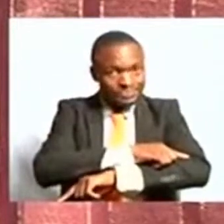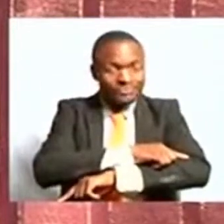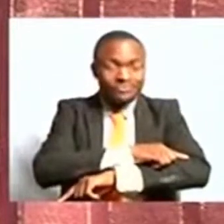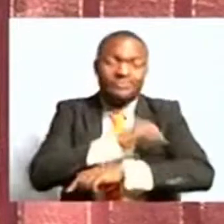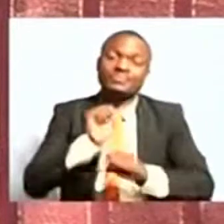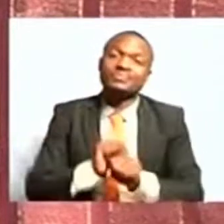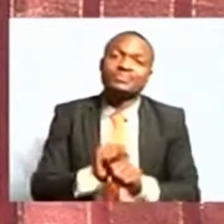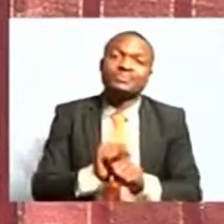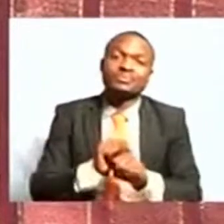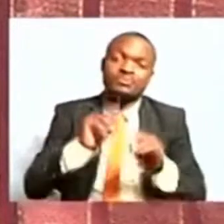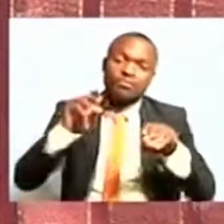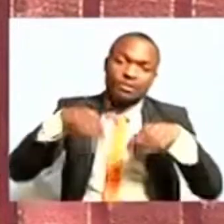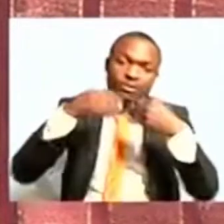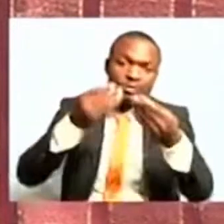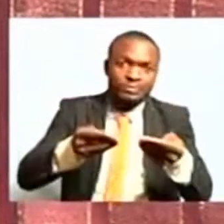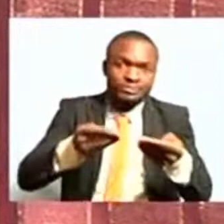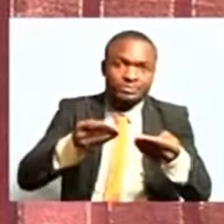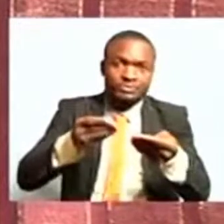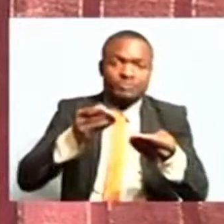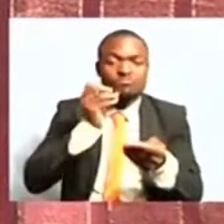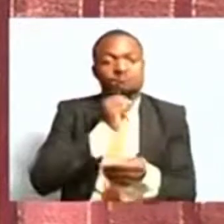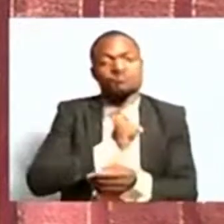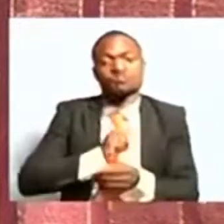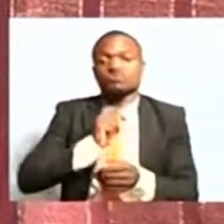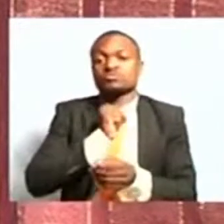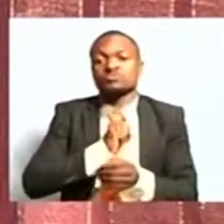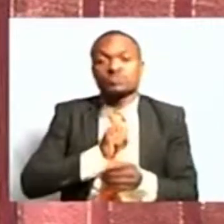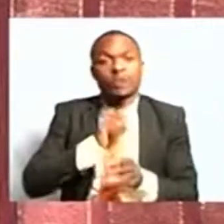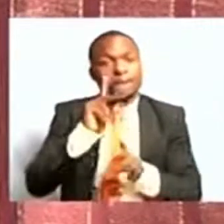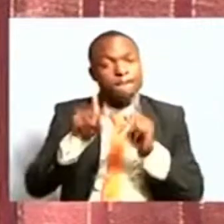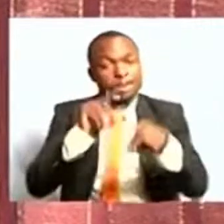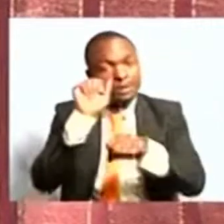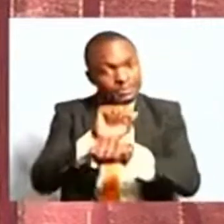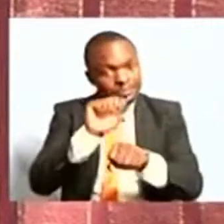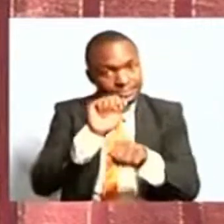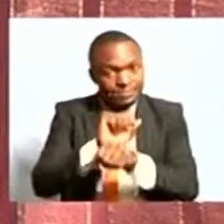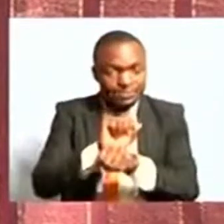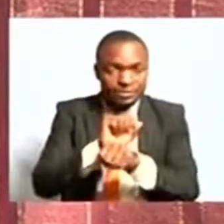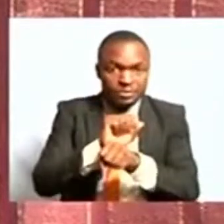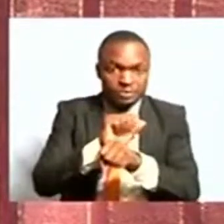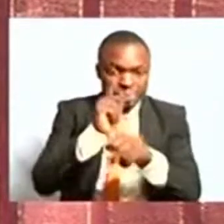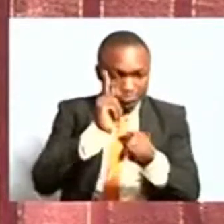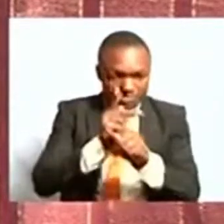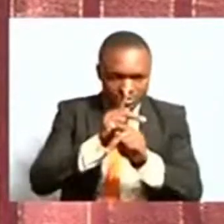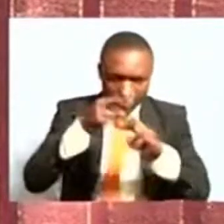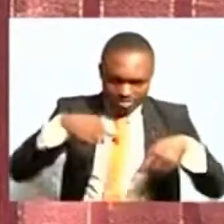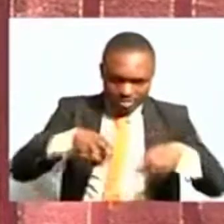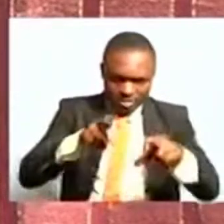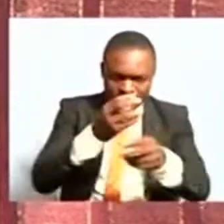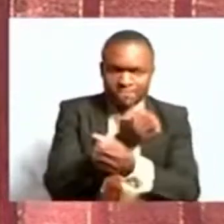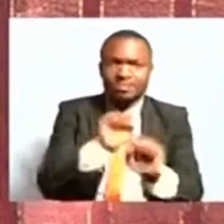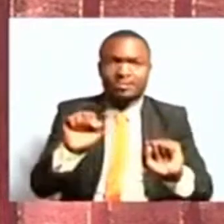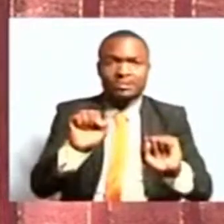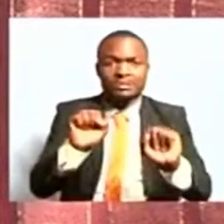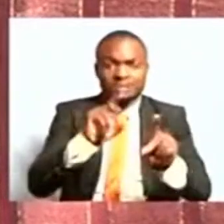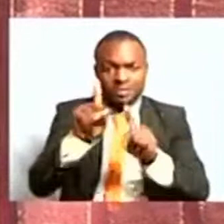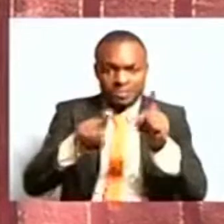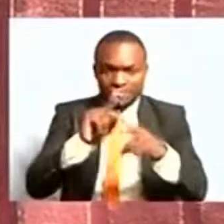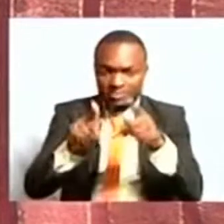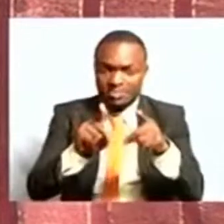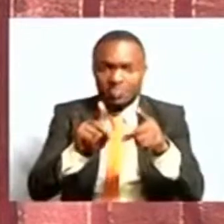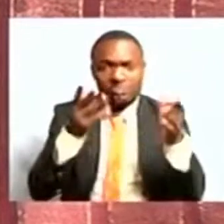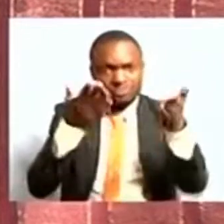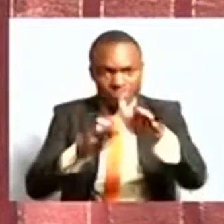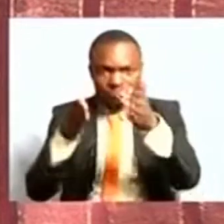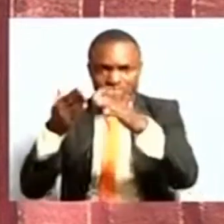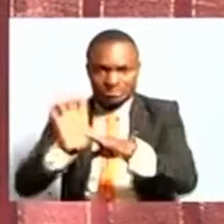to give tribute even to the people that are working to keep the road safe, as well as the victims that have died